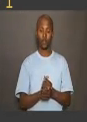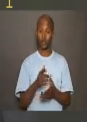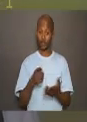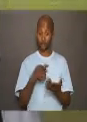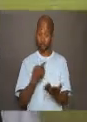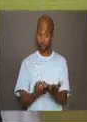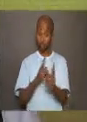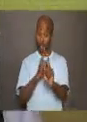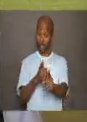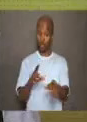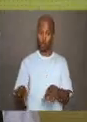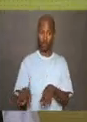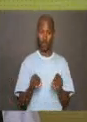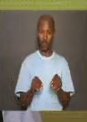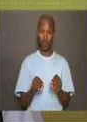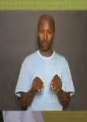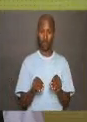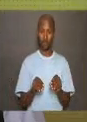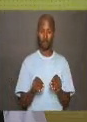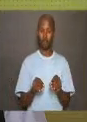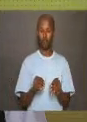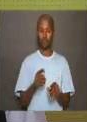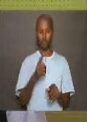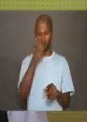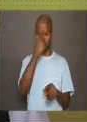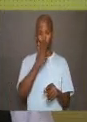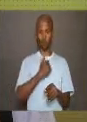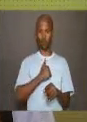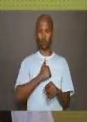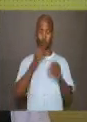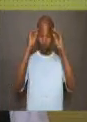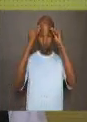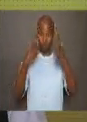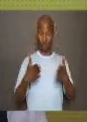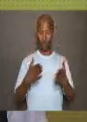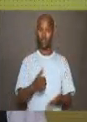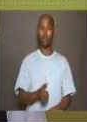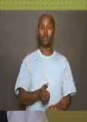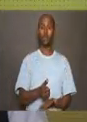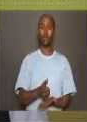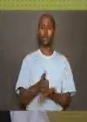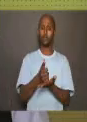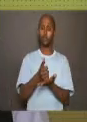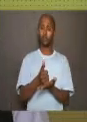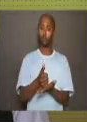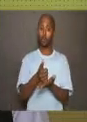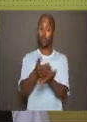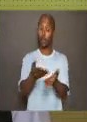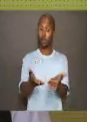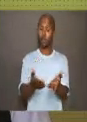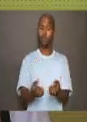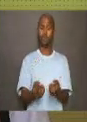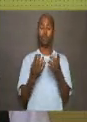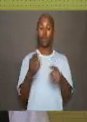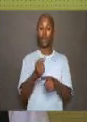1. Was this your answer, students? I am sure that your teacher can provide you